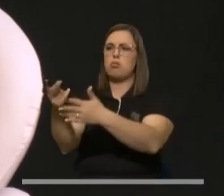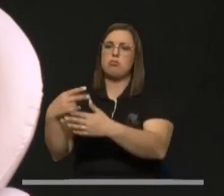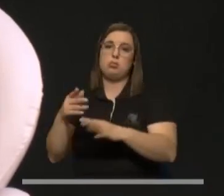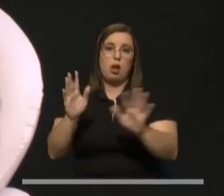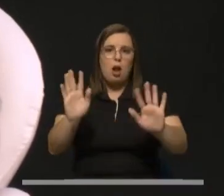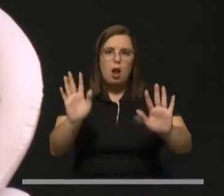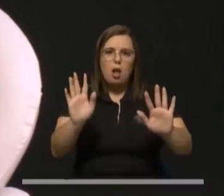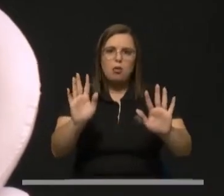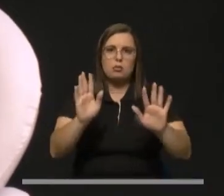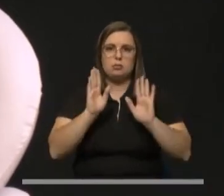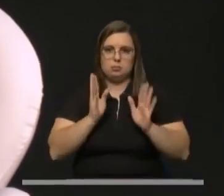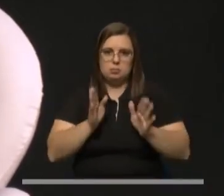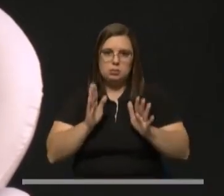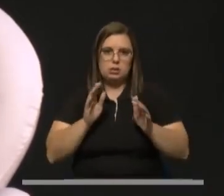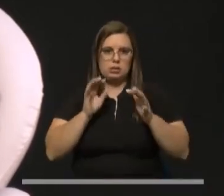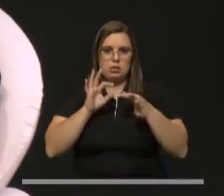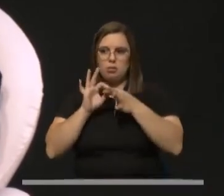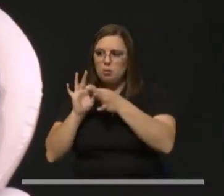We've always had